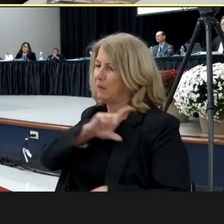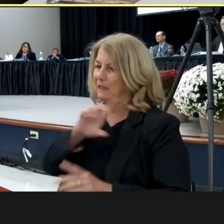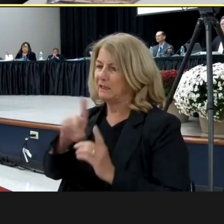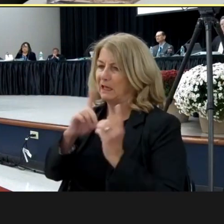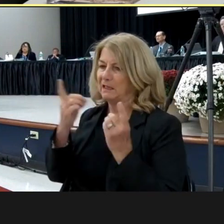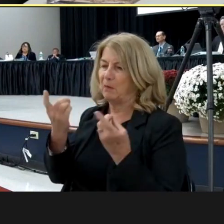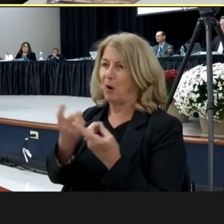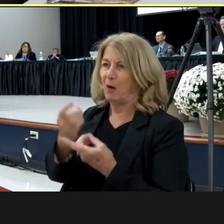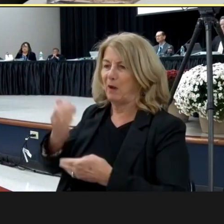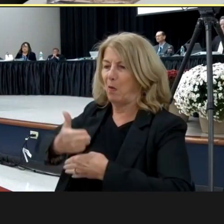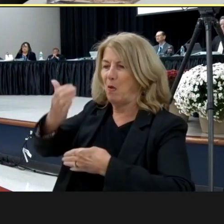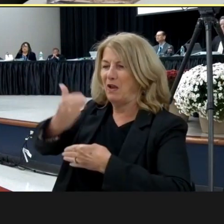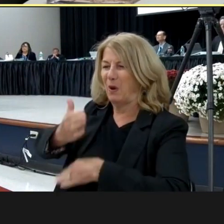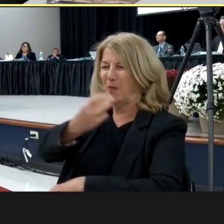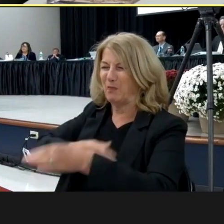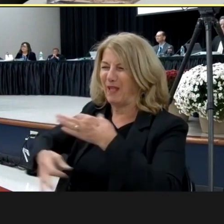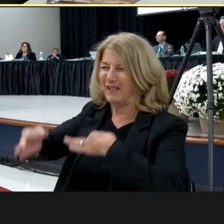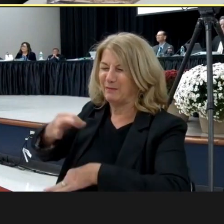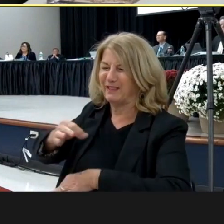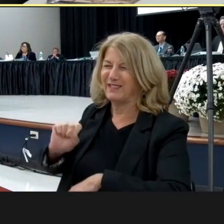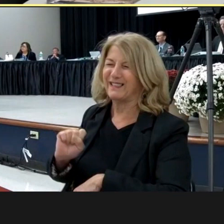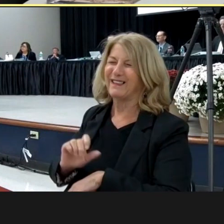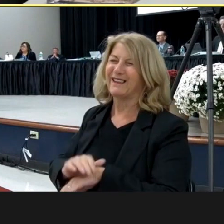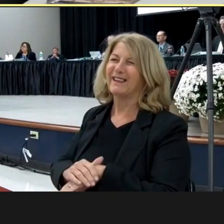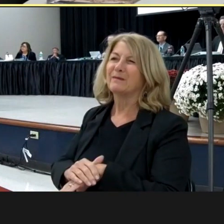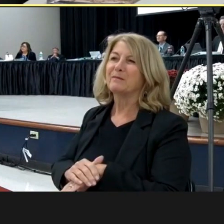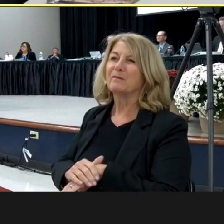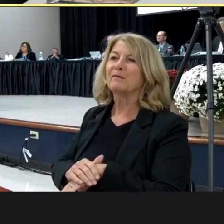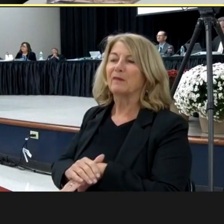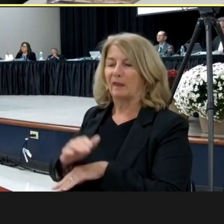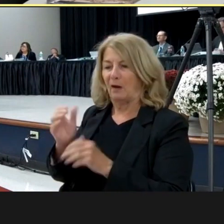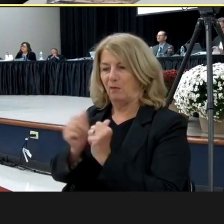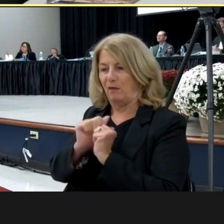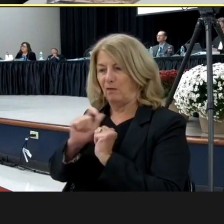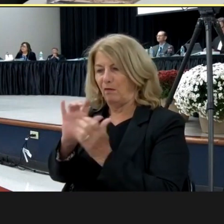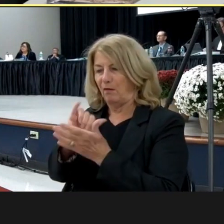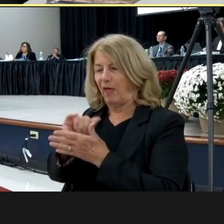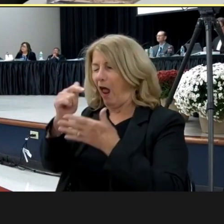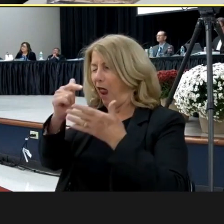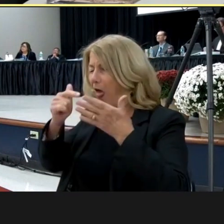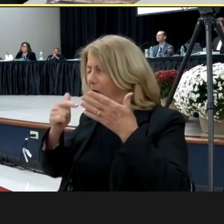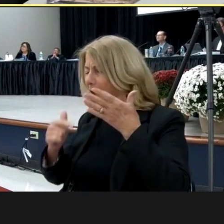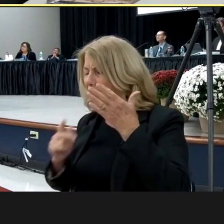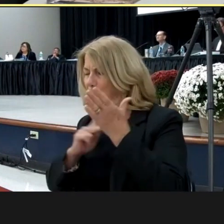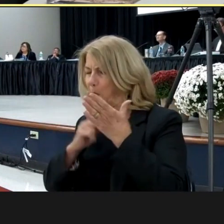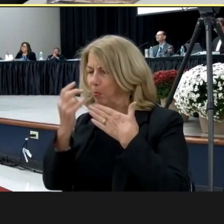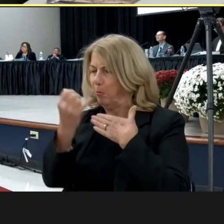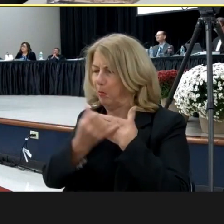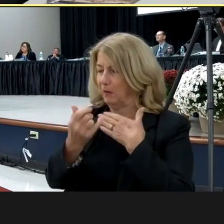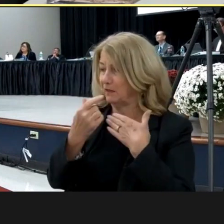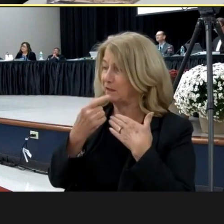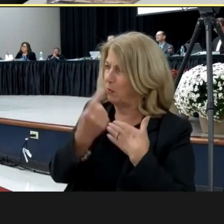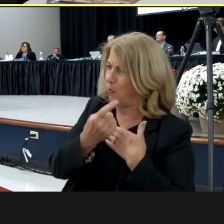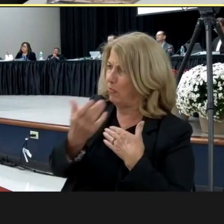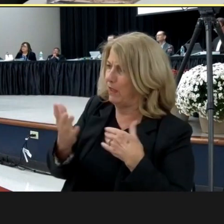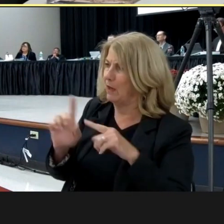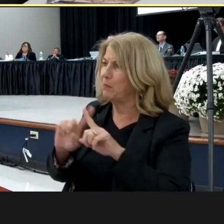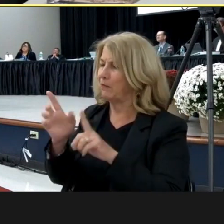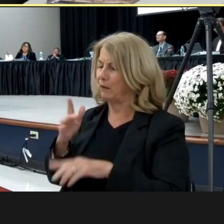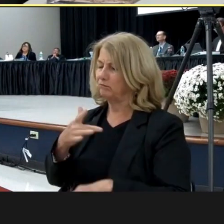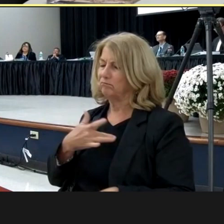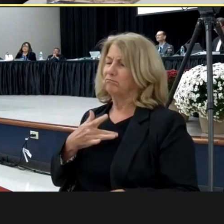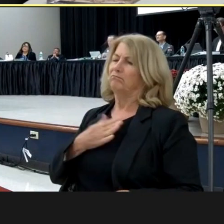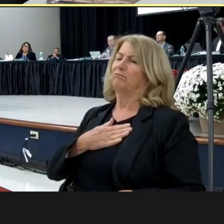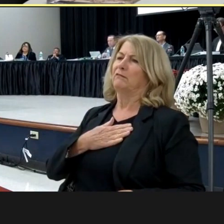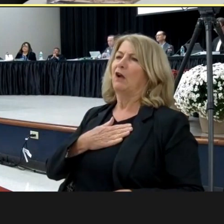window replacement. You know, but all that said, projects are one thing, but you know, the heart of a person is